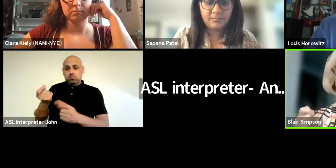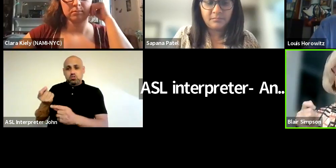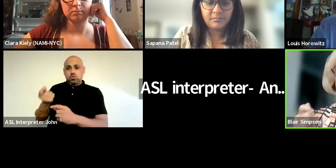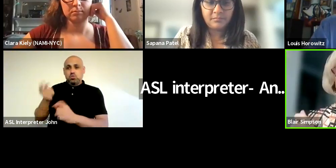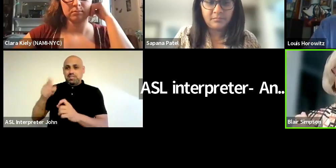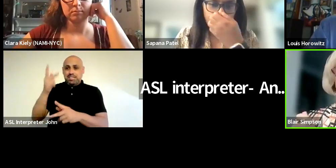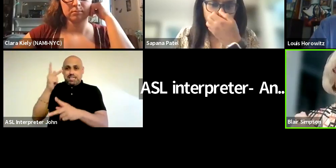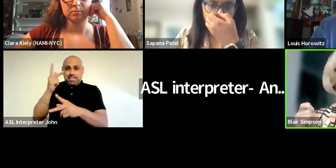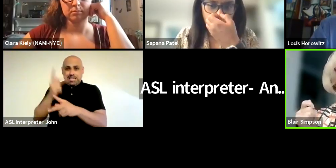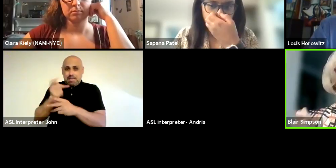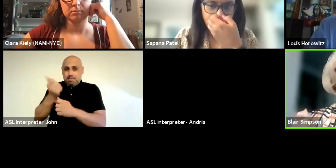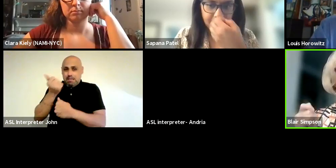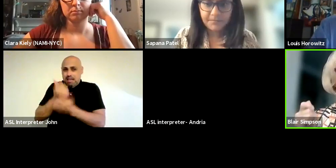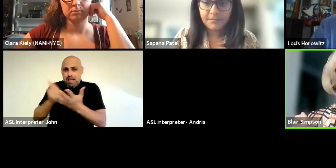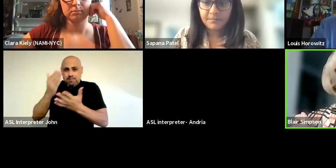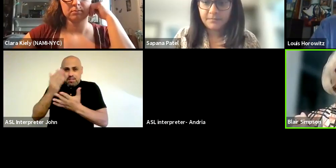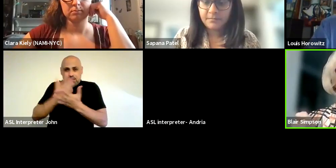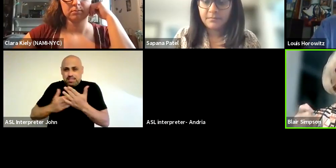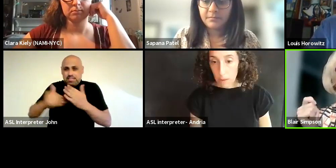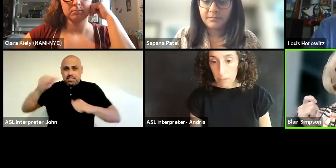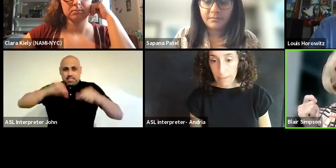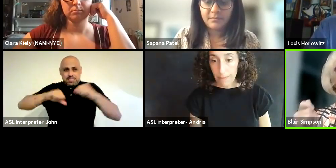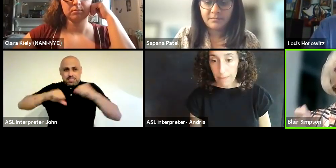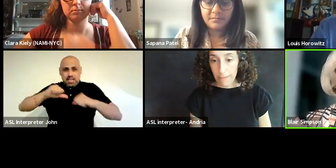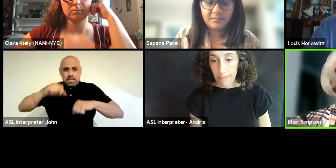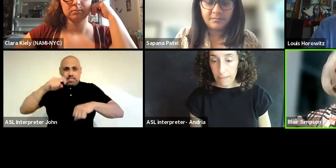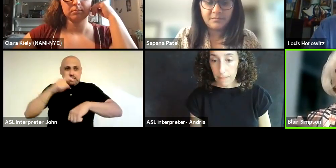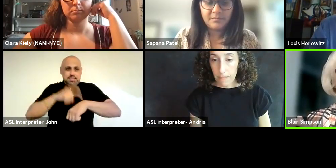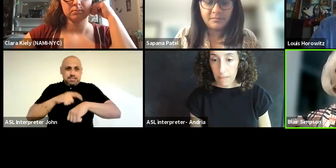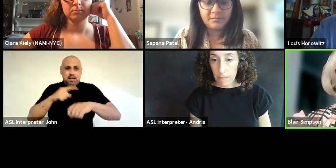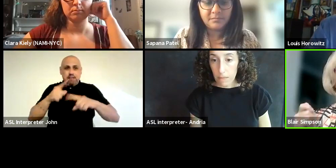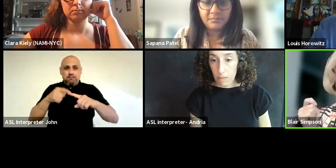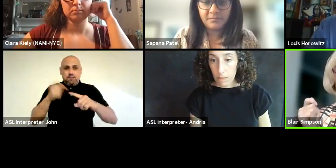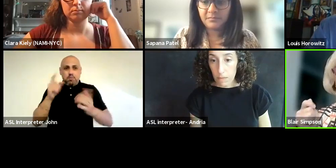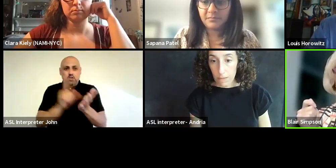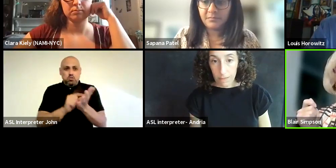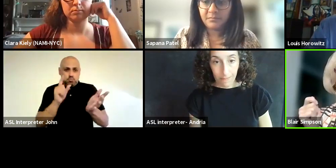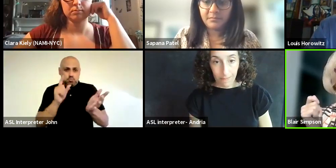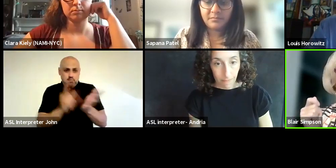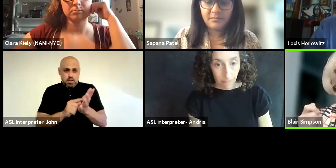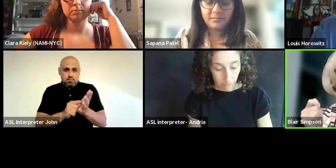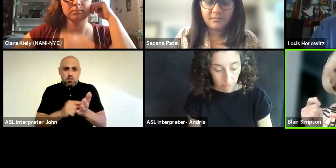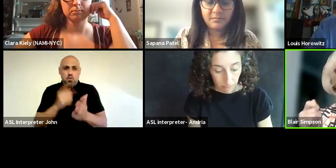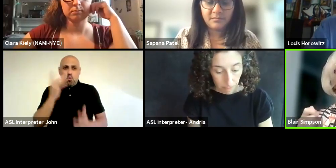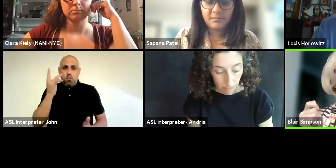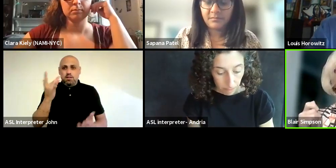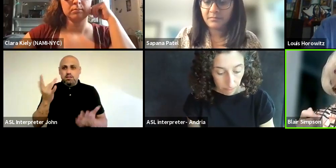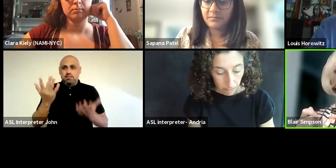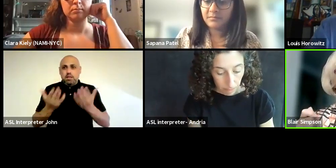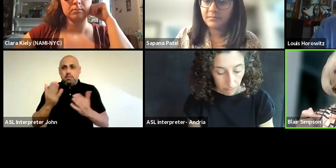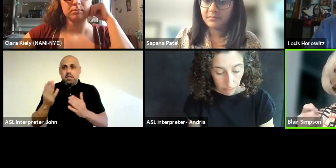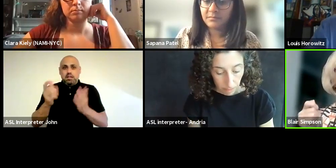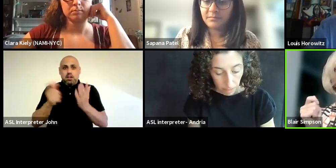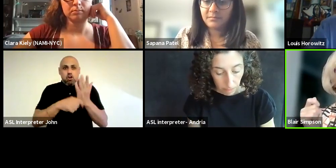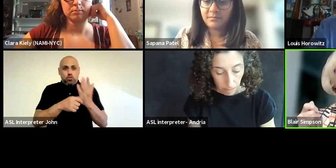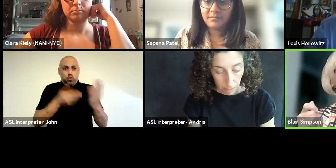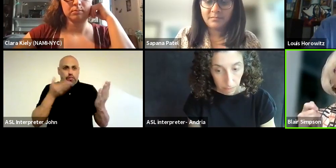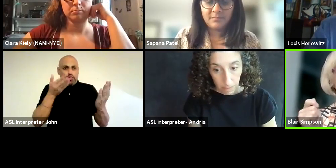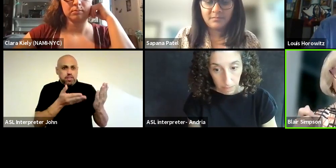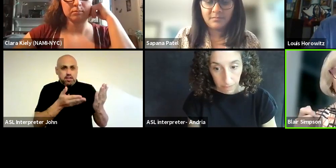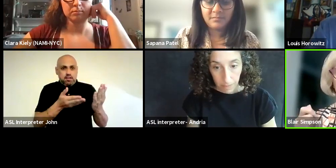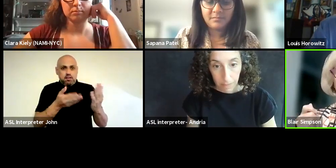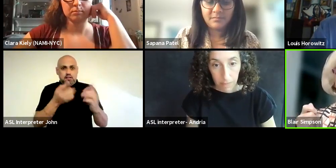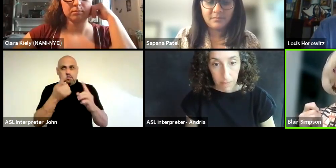every single section of the Science Times from the New York Times because there might be an article in there by